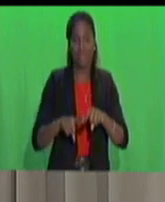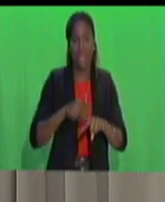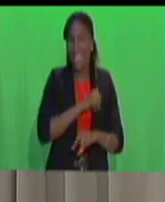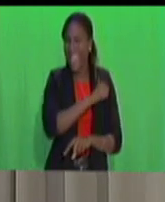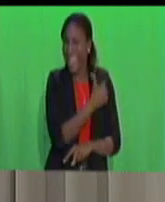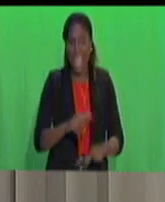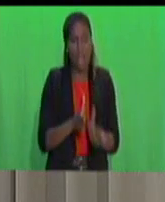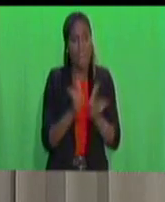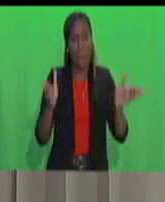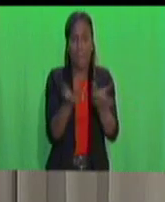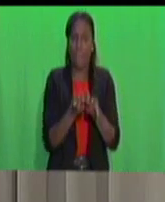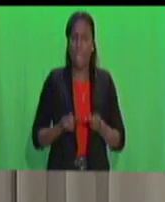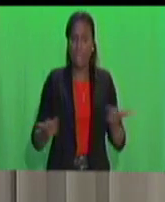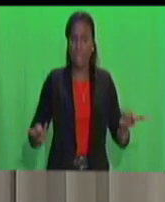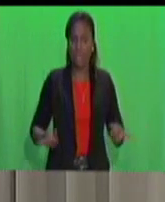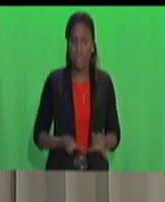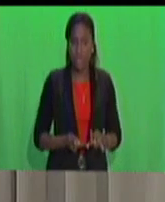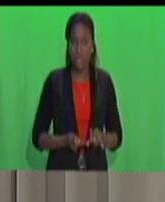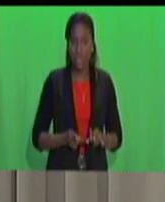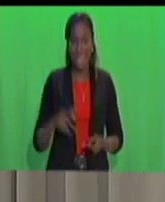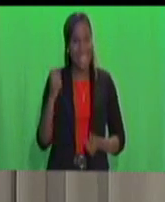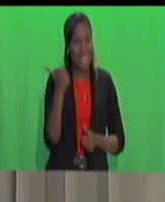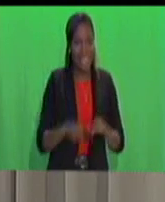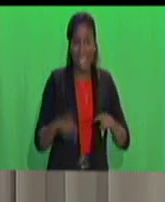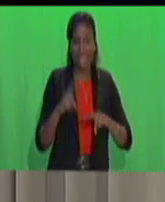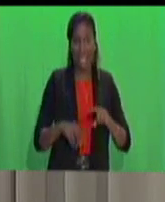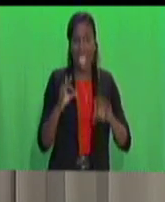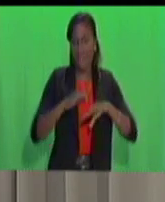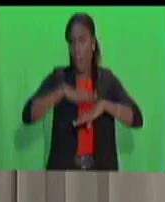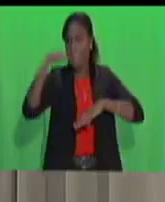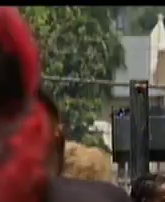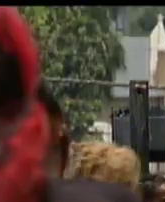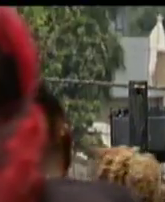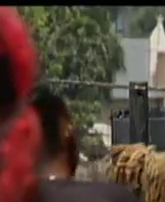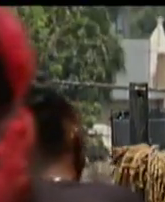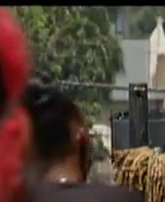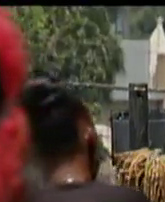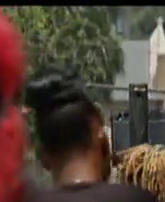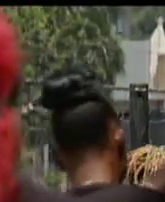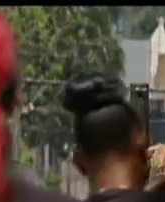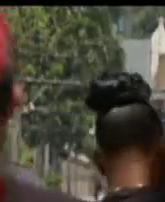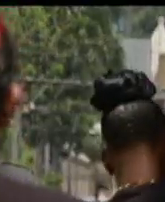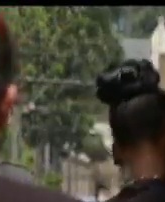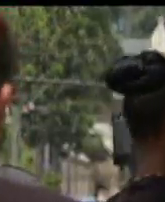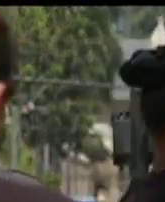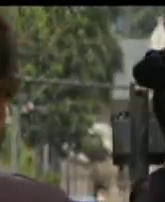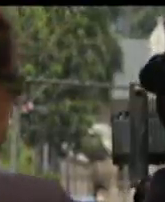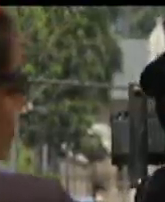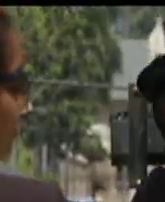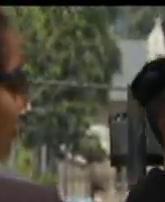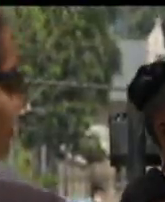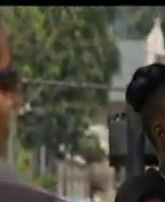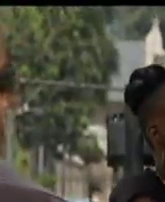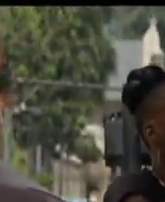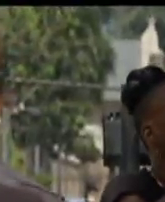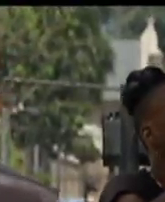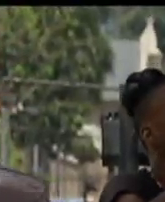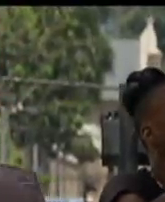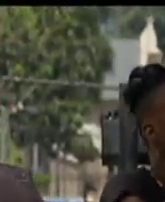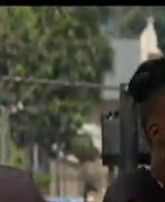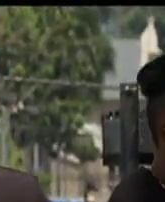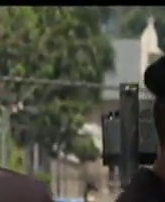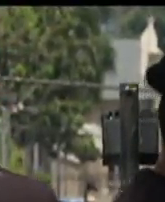where the number of persons gathered at any time exceeds 5. National Security Minister Stuart Young said these